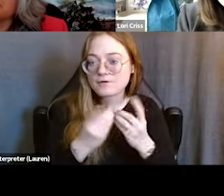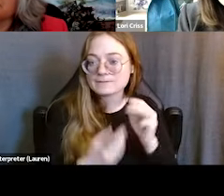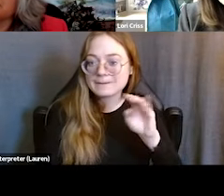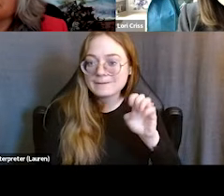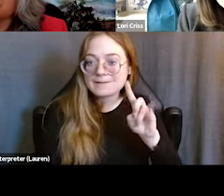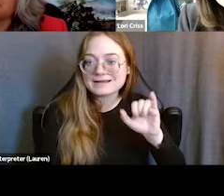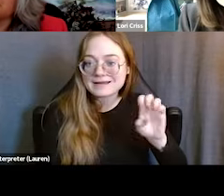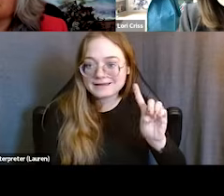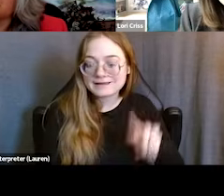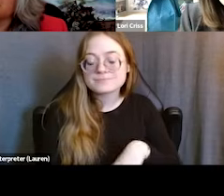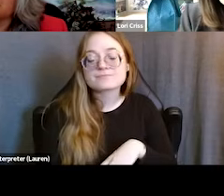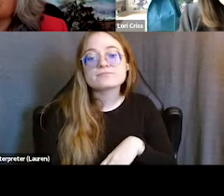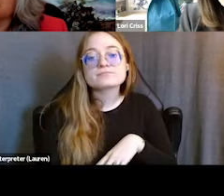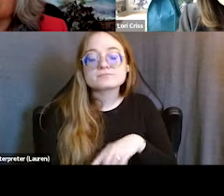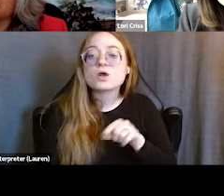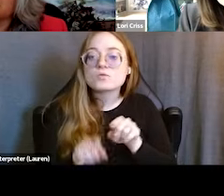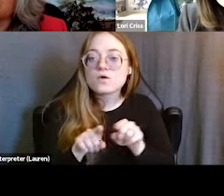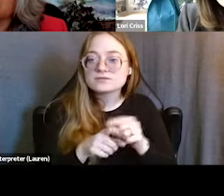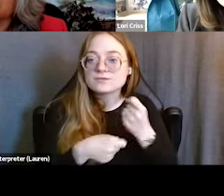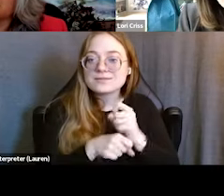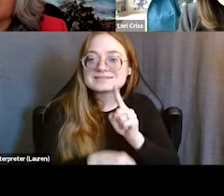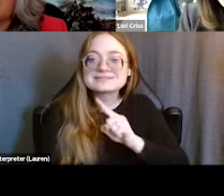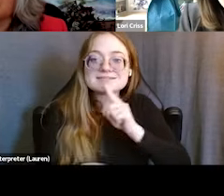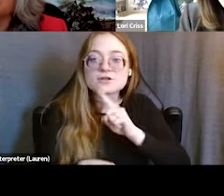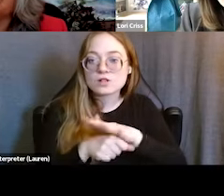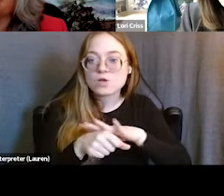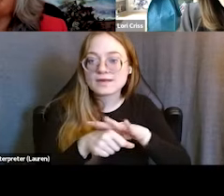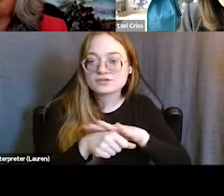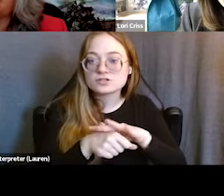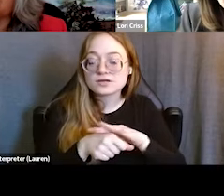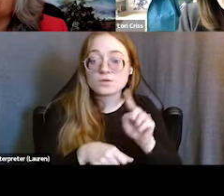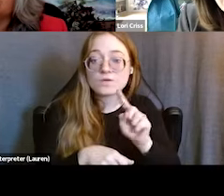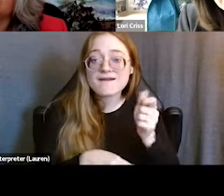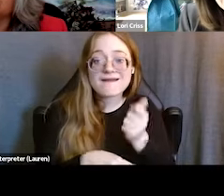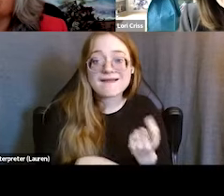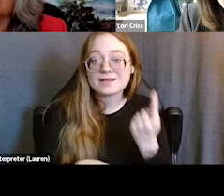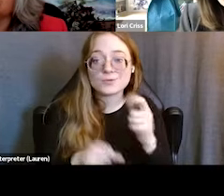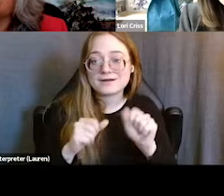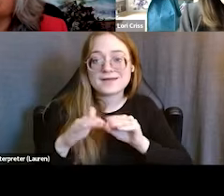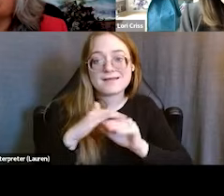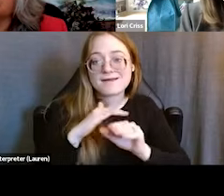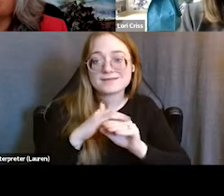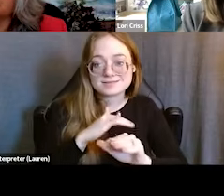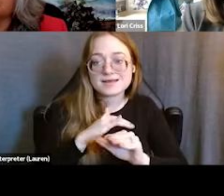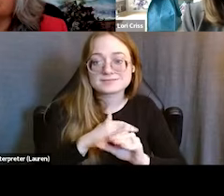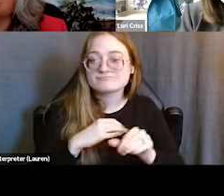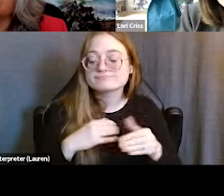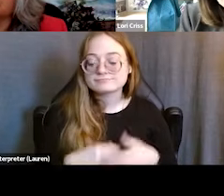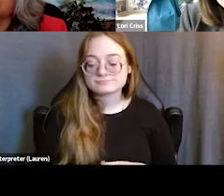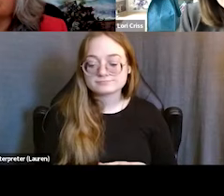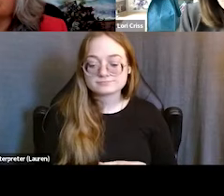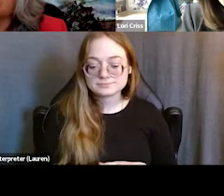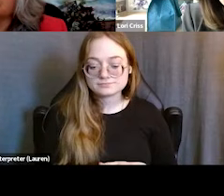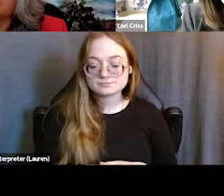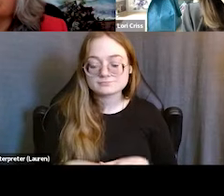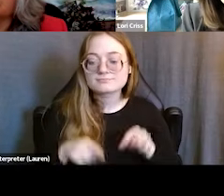And then it creates this single location that anyone can access as they're working to